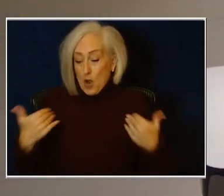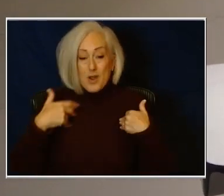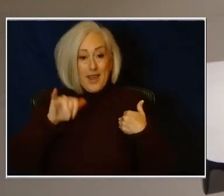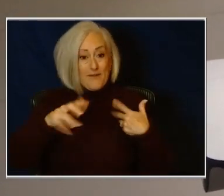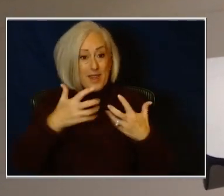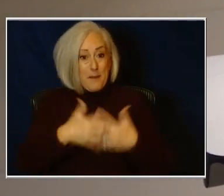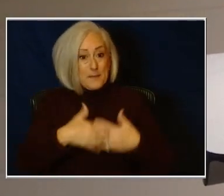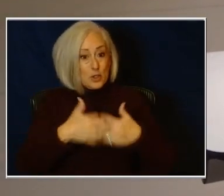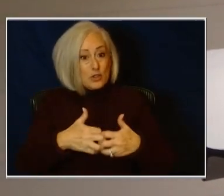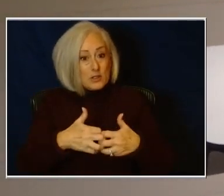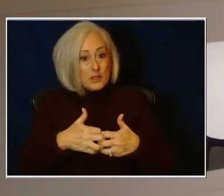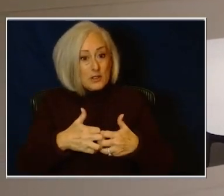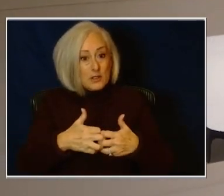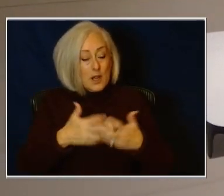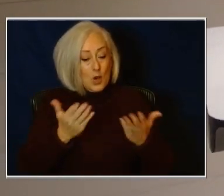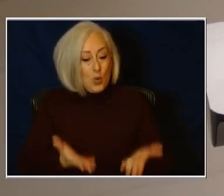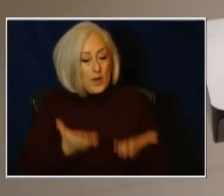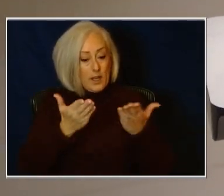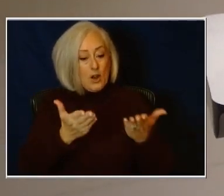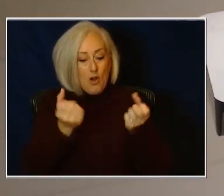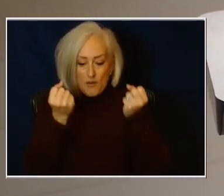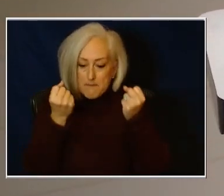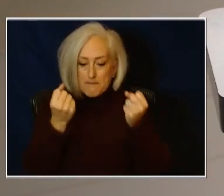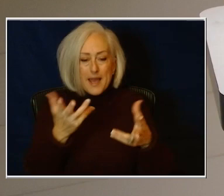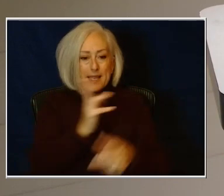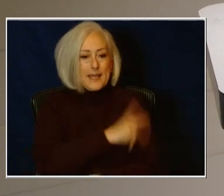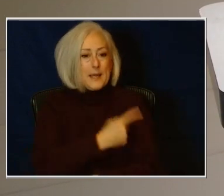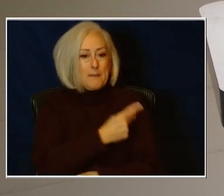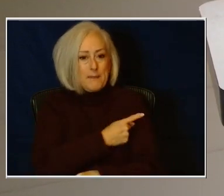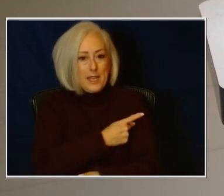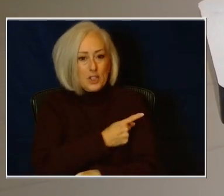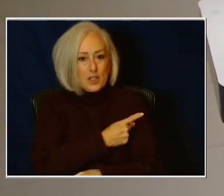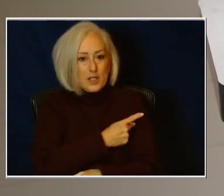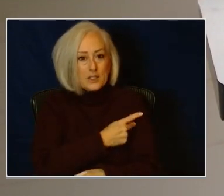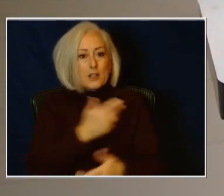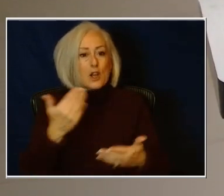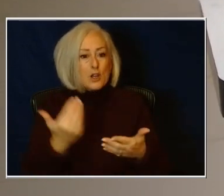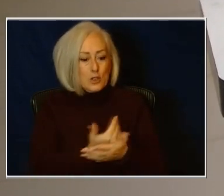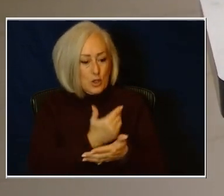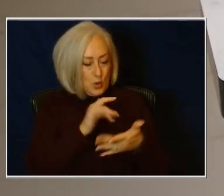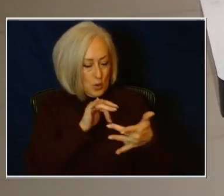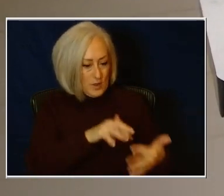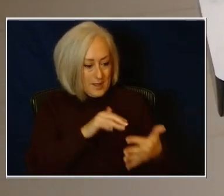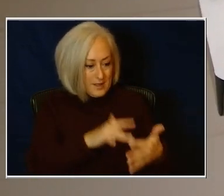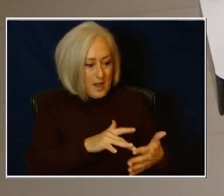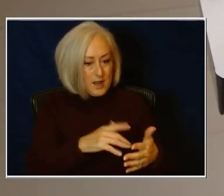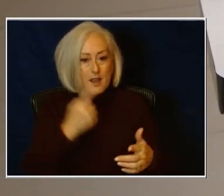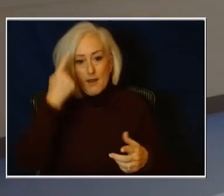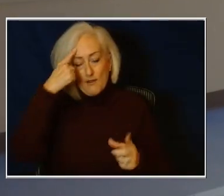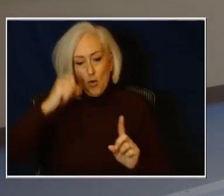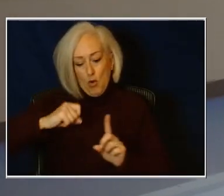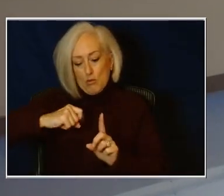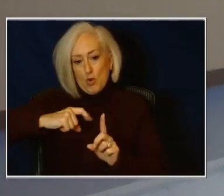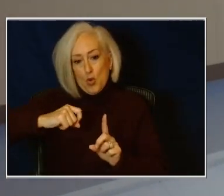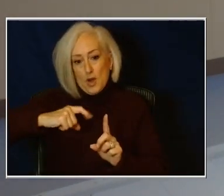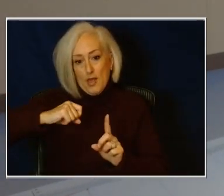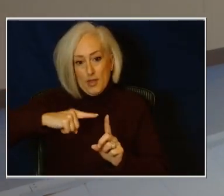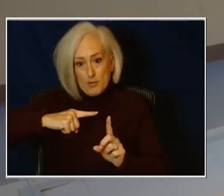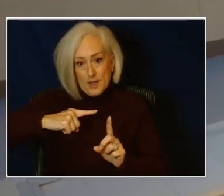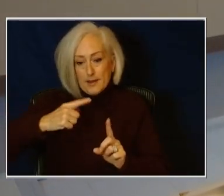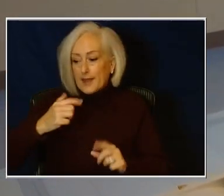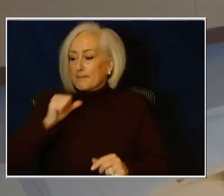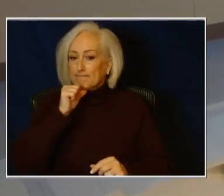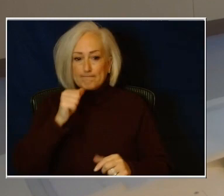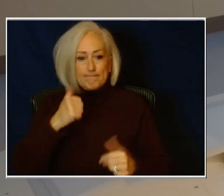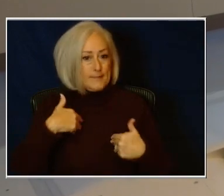offer many patients access to clinical trials that use proton therapy that they couldn't access before. And I'll just give an example of how